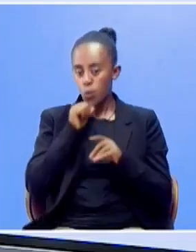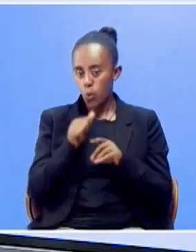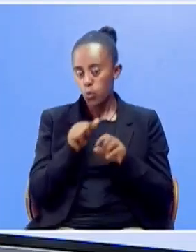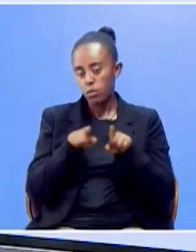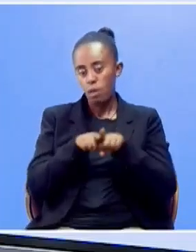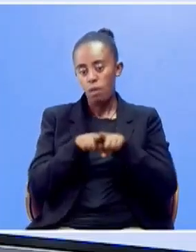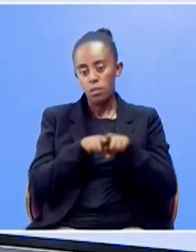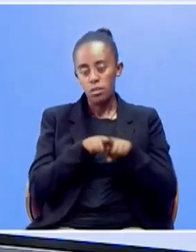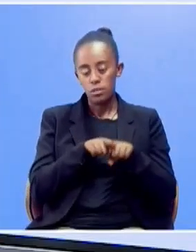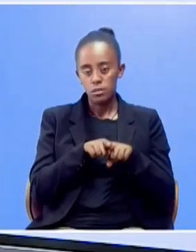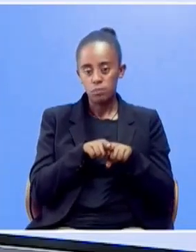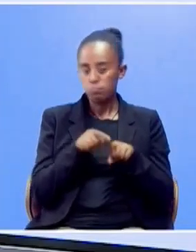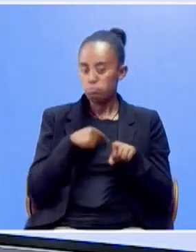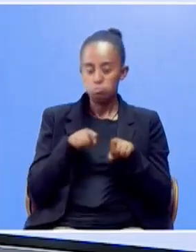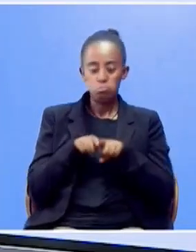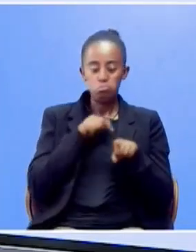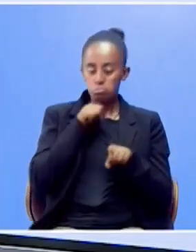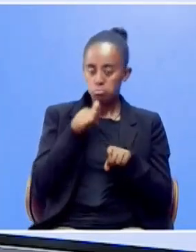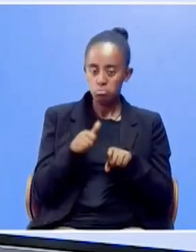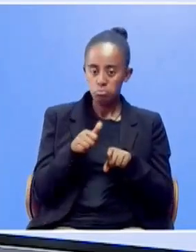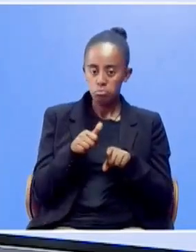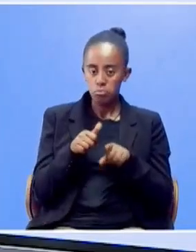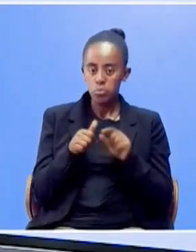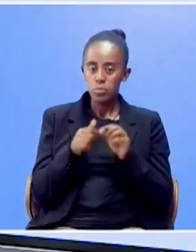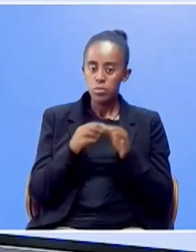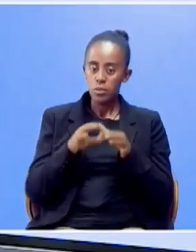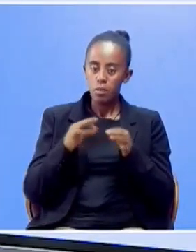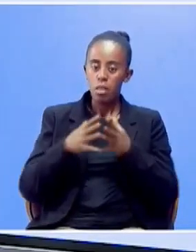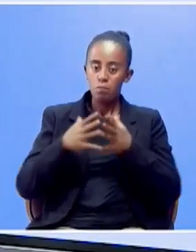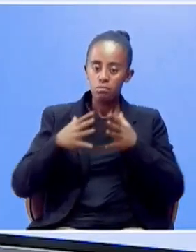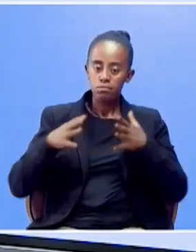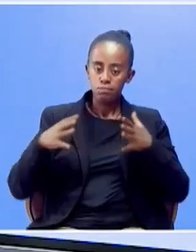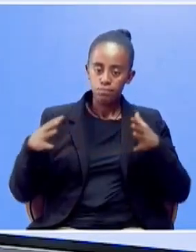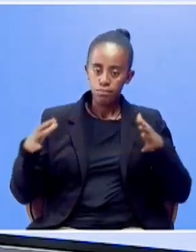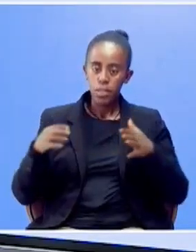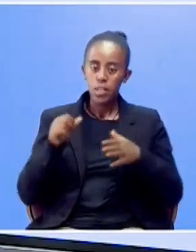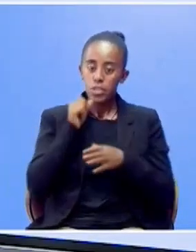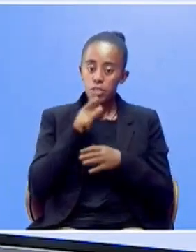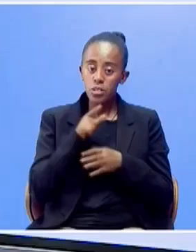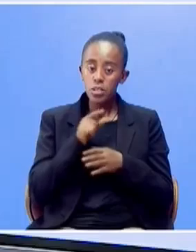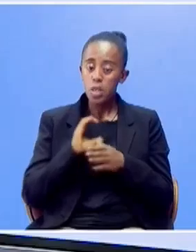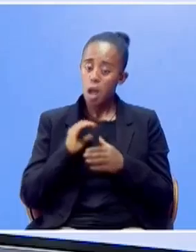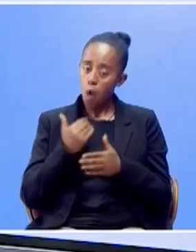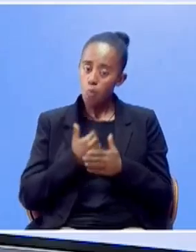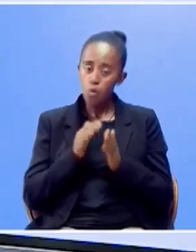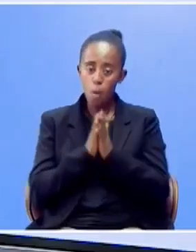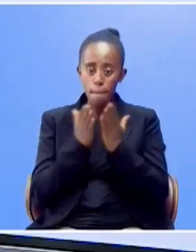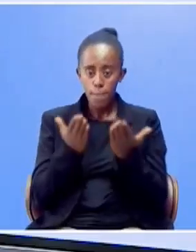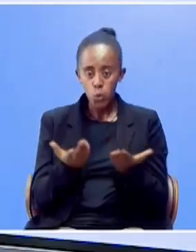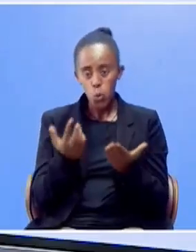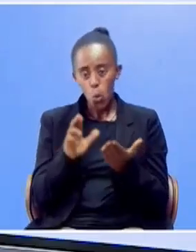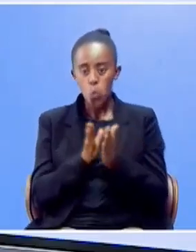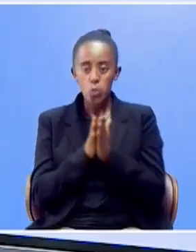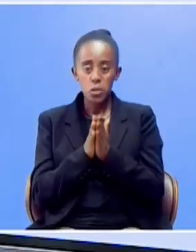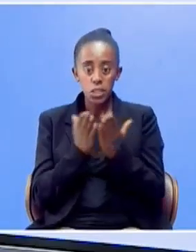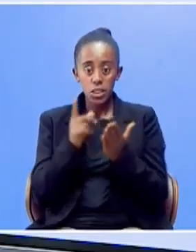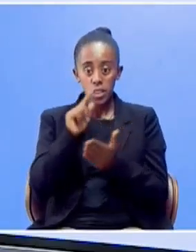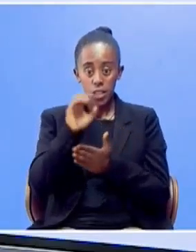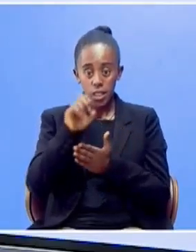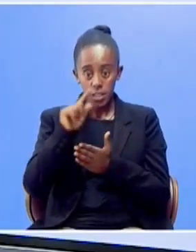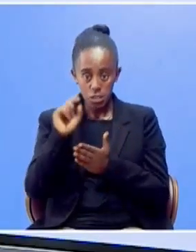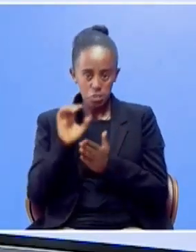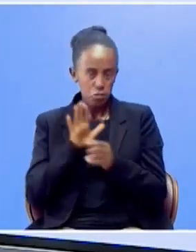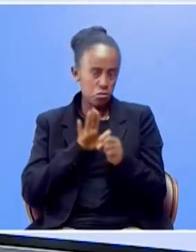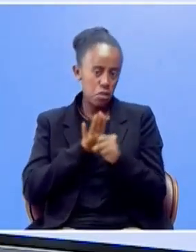agree. Then, to strengthen her disagreement, she says what? Our books or our texts are